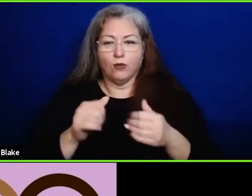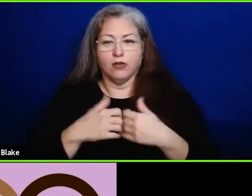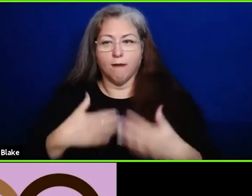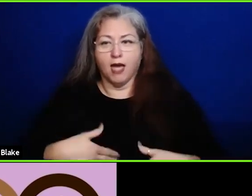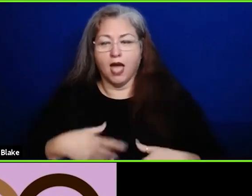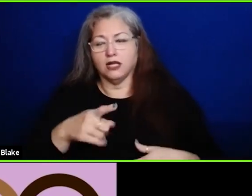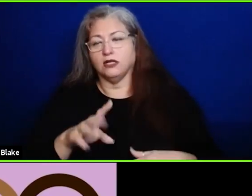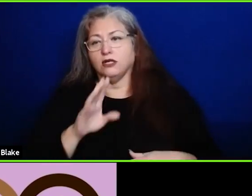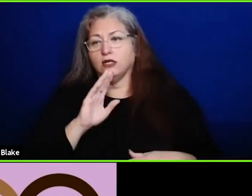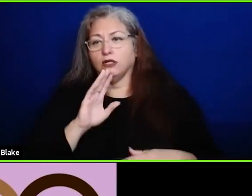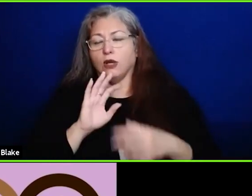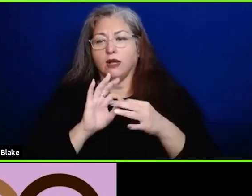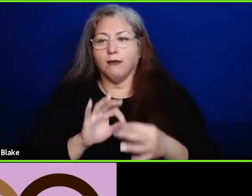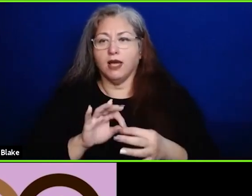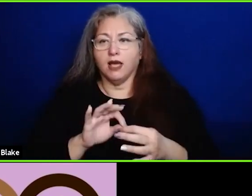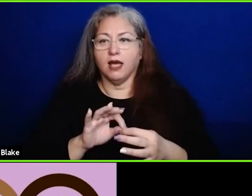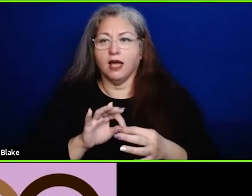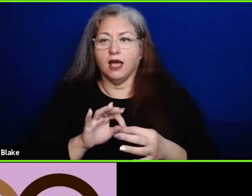about